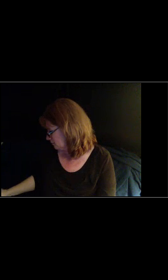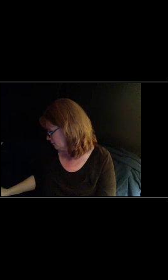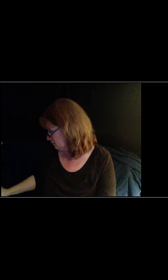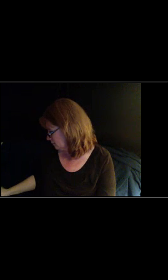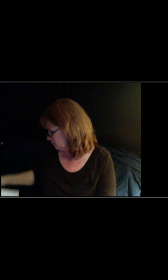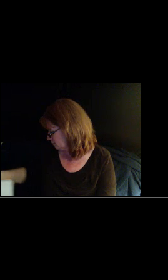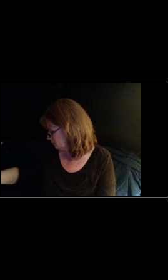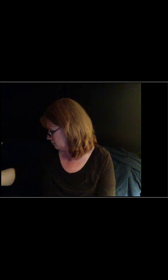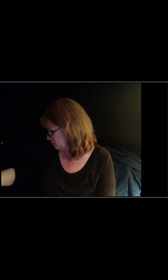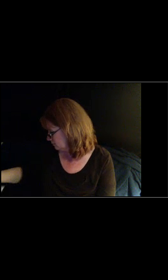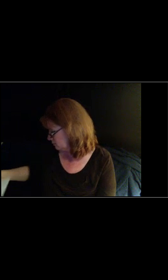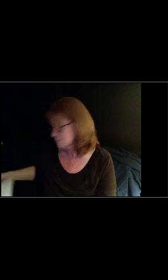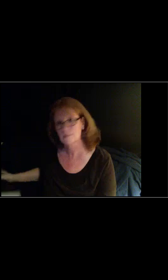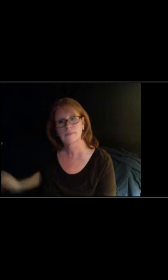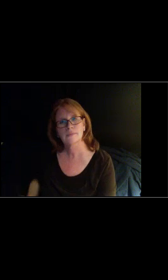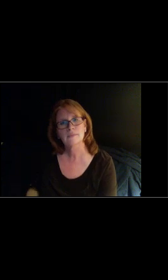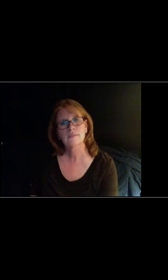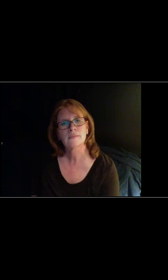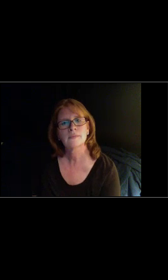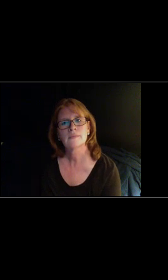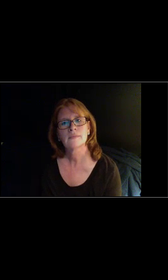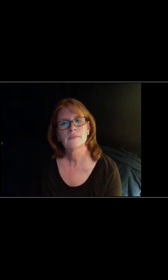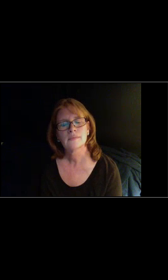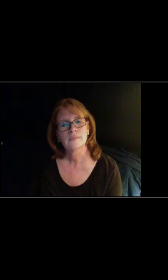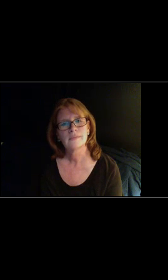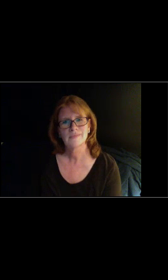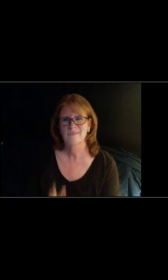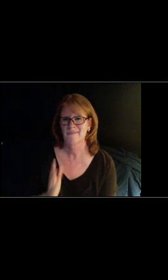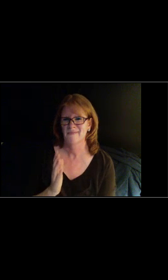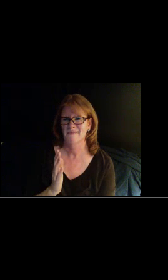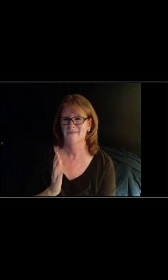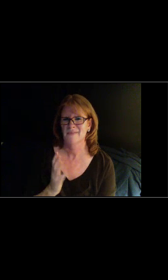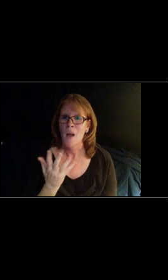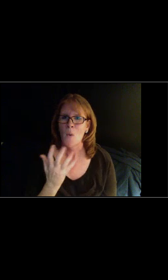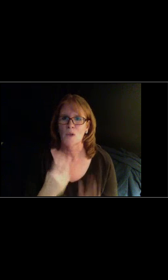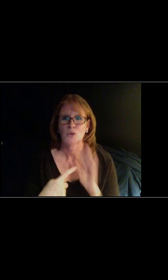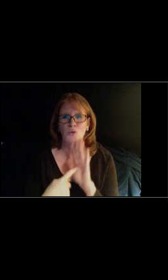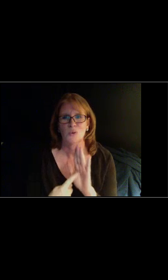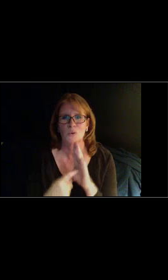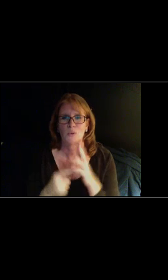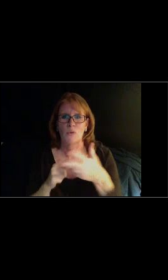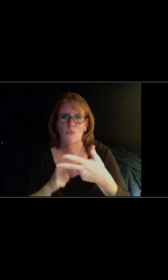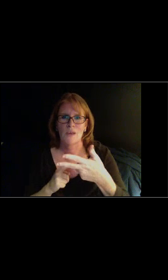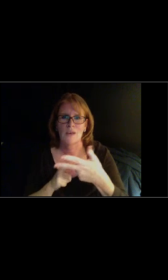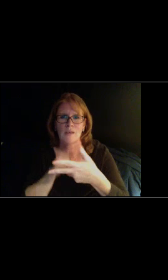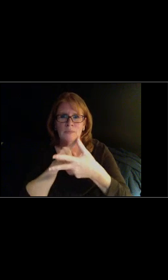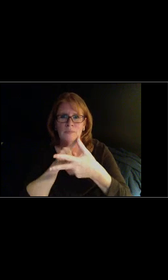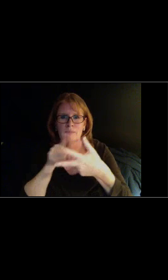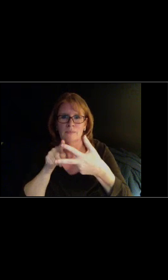And the meaning behind the words is quite different if we use different terminology.